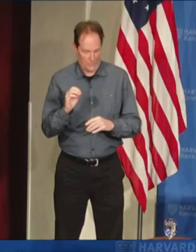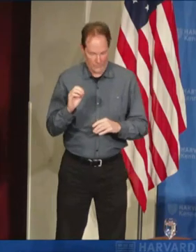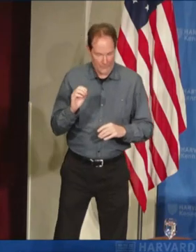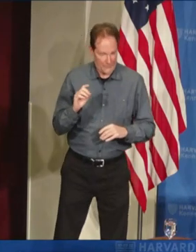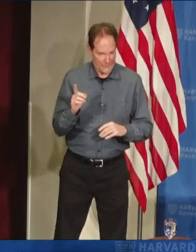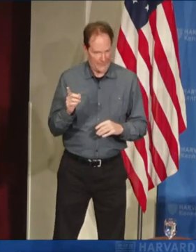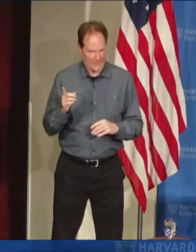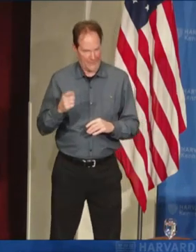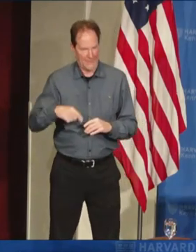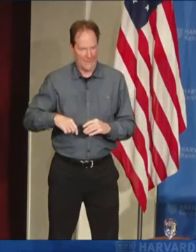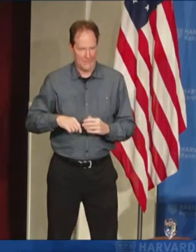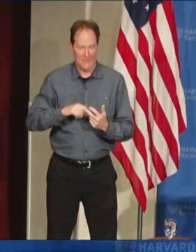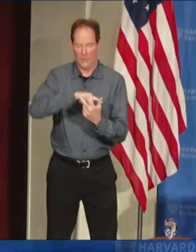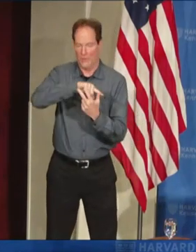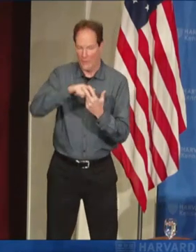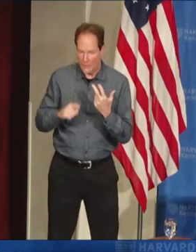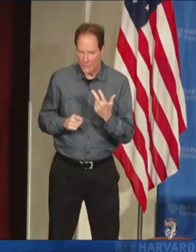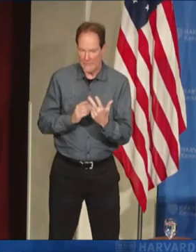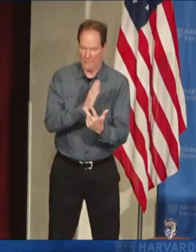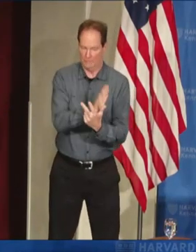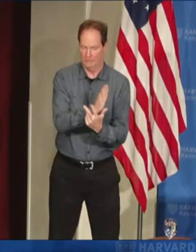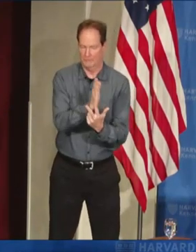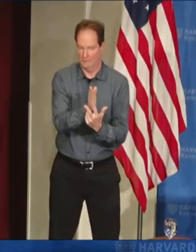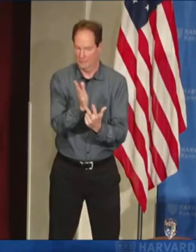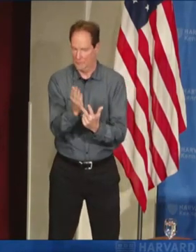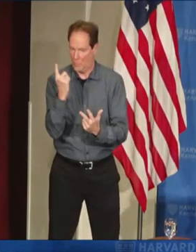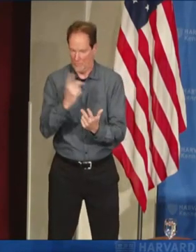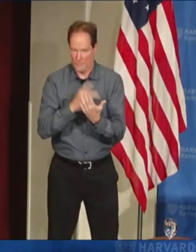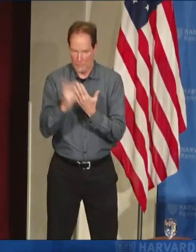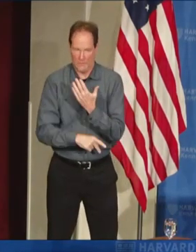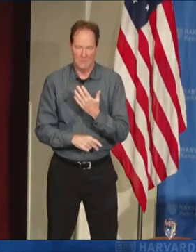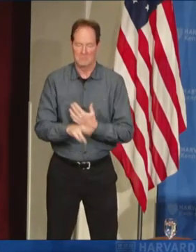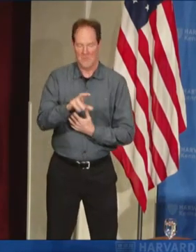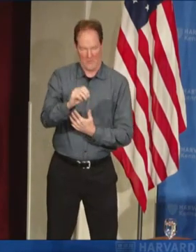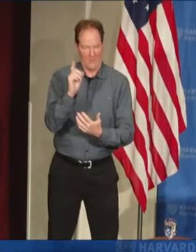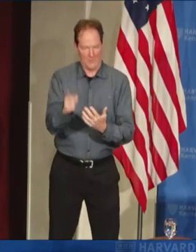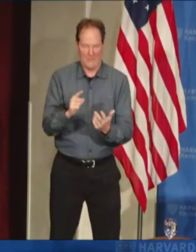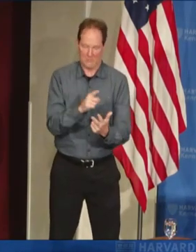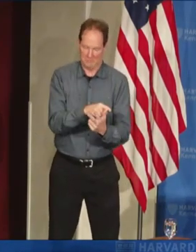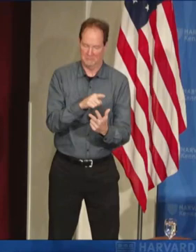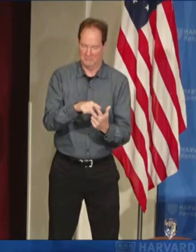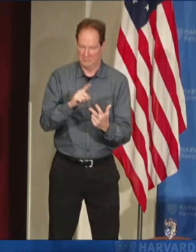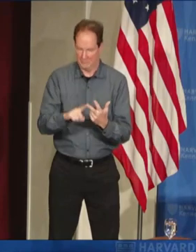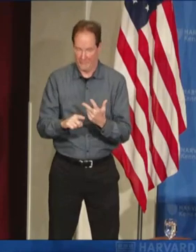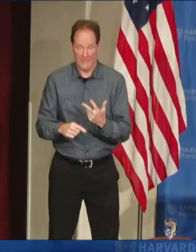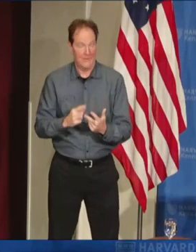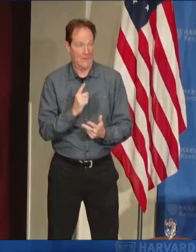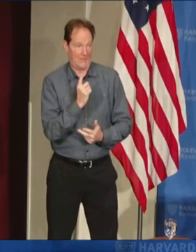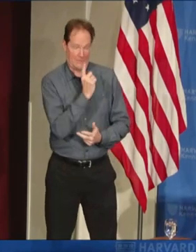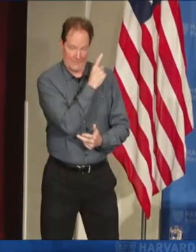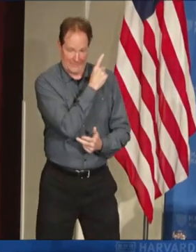they do three segments in one show, so it's 30 minutes. So when this piece aired,